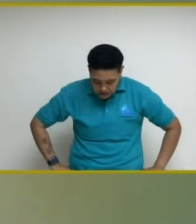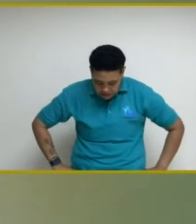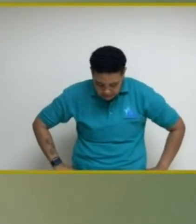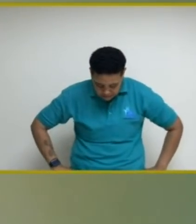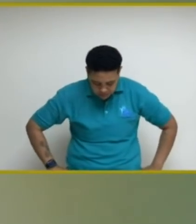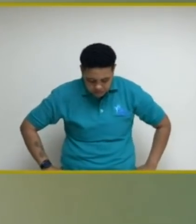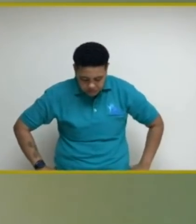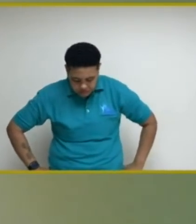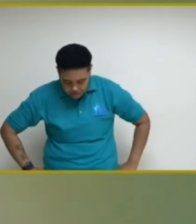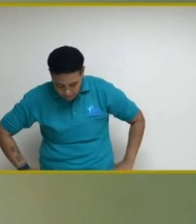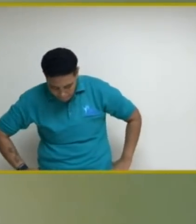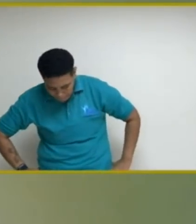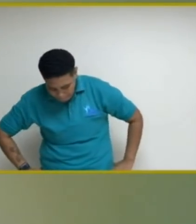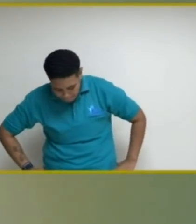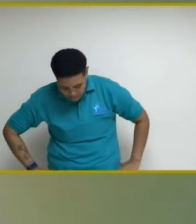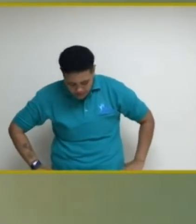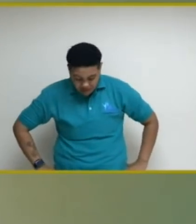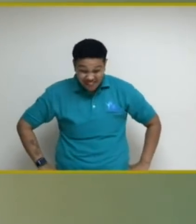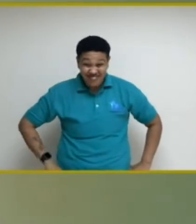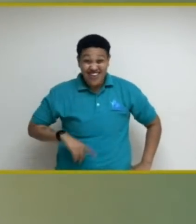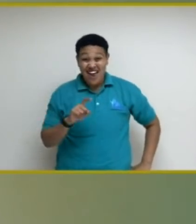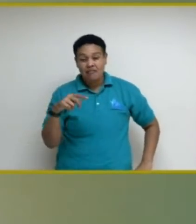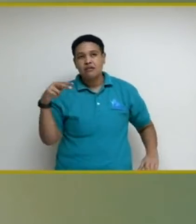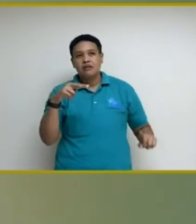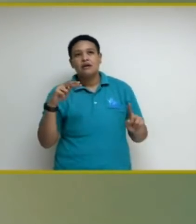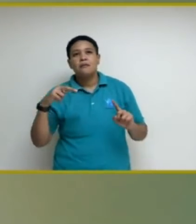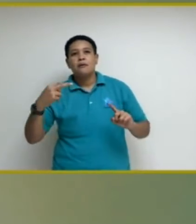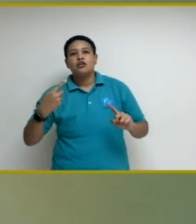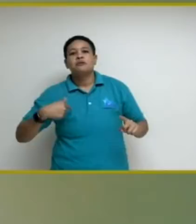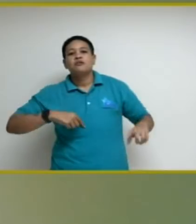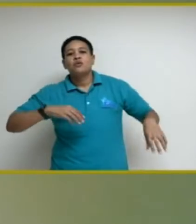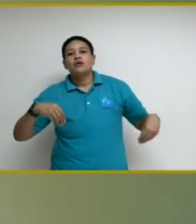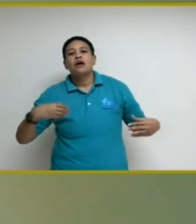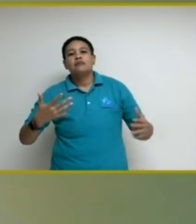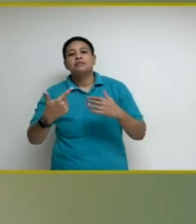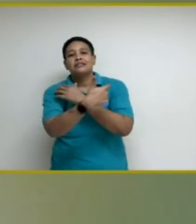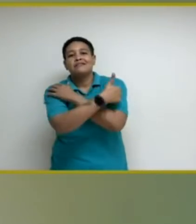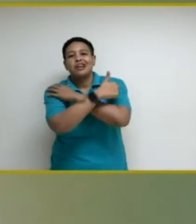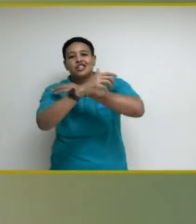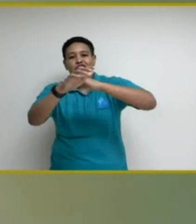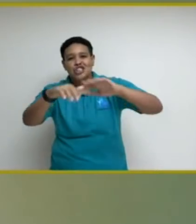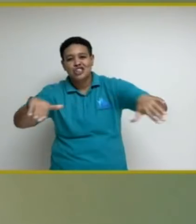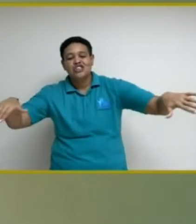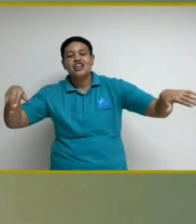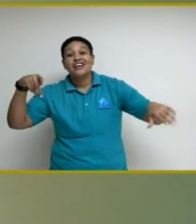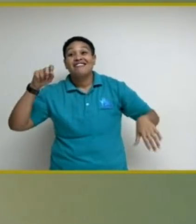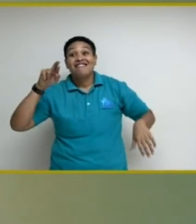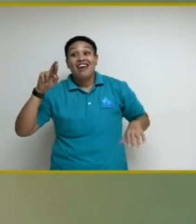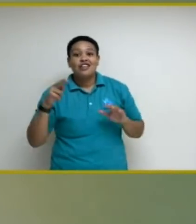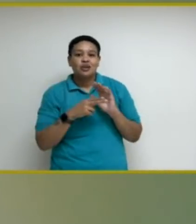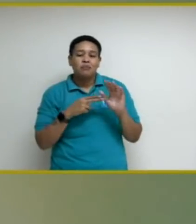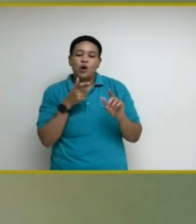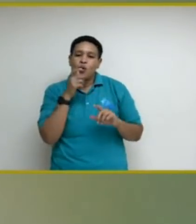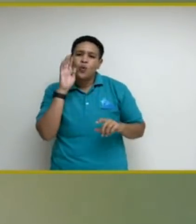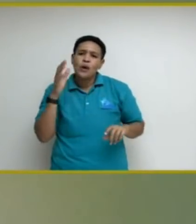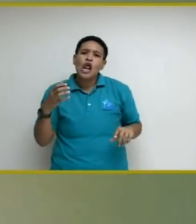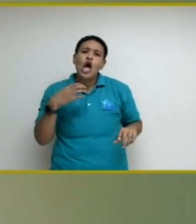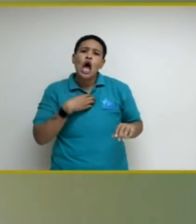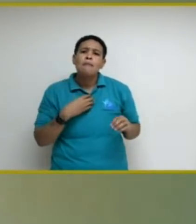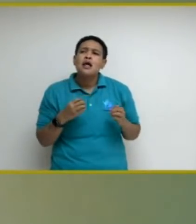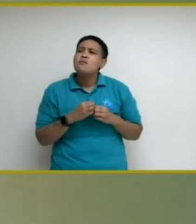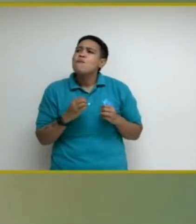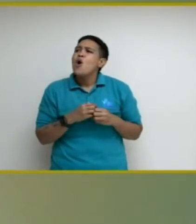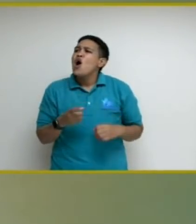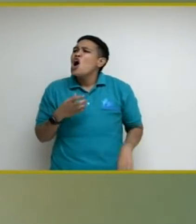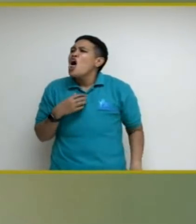put that in context. We are administering this vaccine to children who will complain more